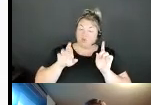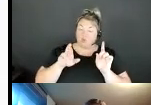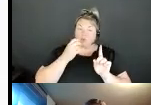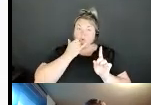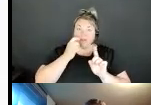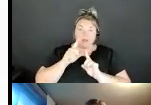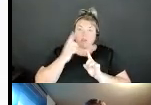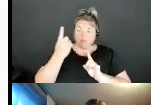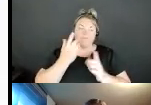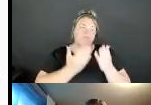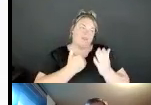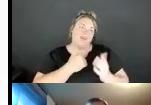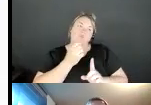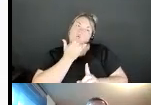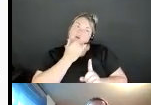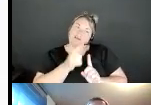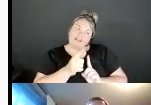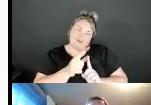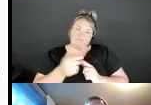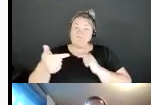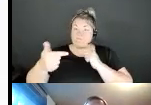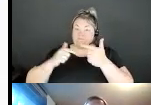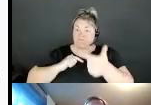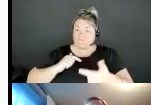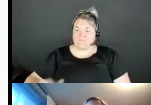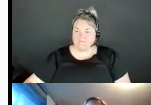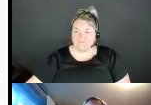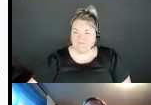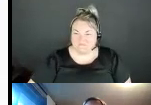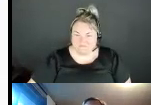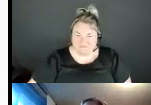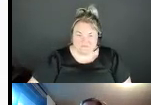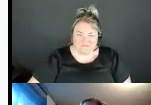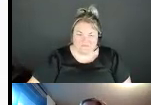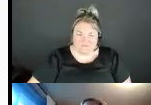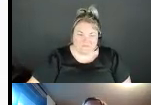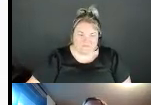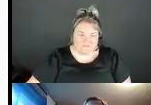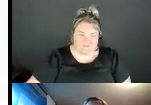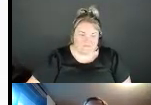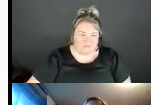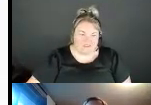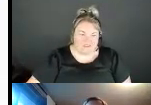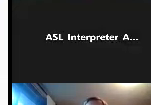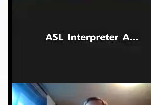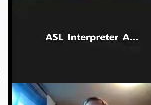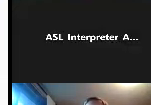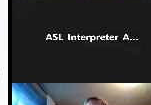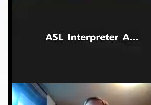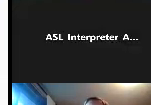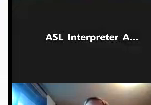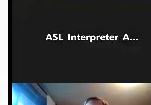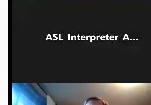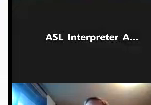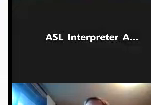something. It probably had the makes wrong sense. letter. One kind of trick that I use quite a bit when you're in there is if you do Control F, and then if you have